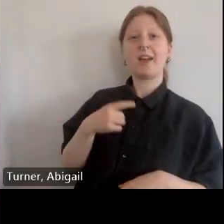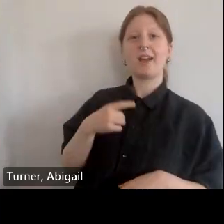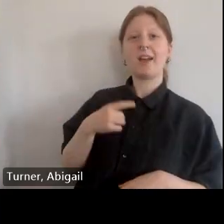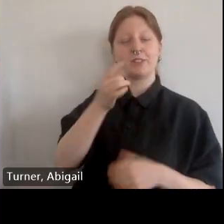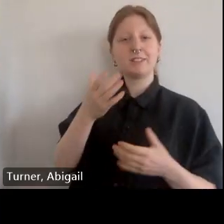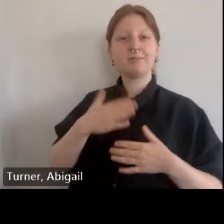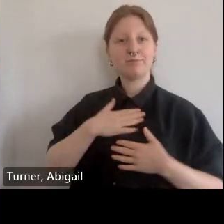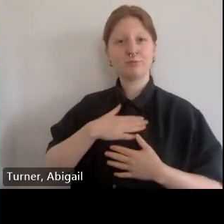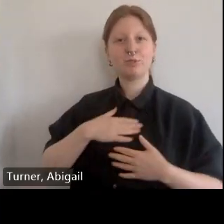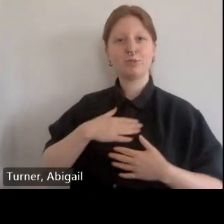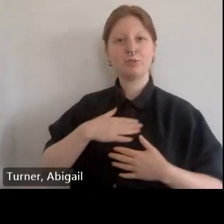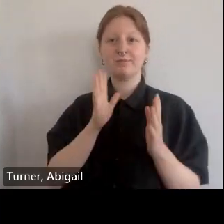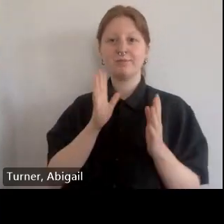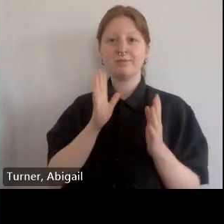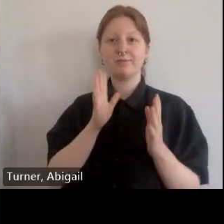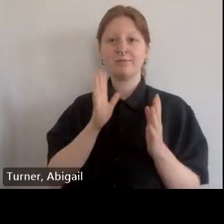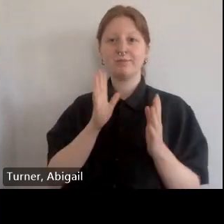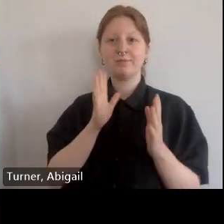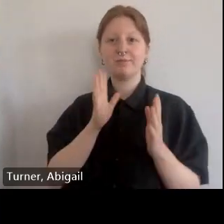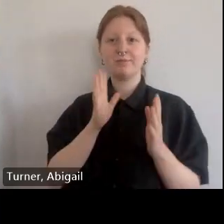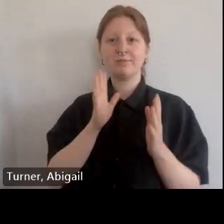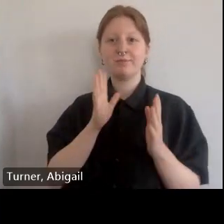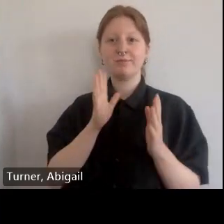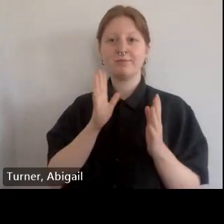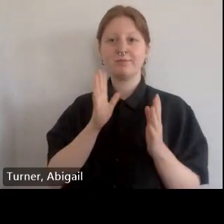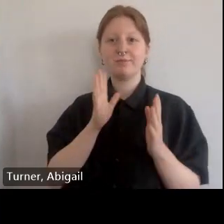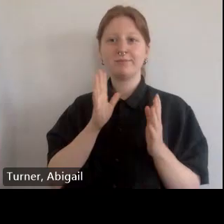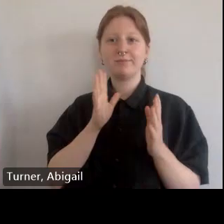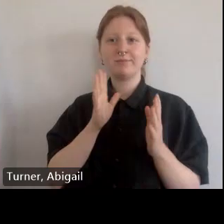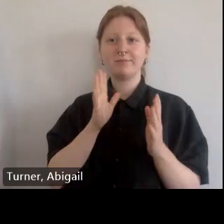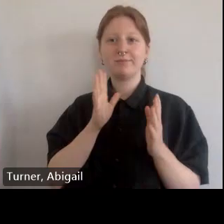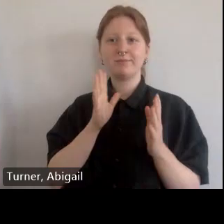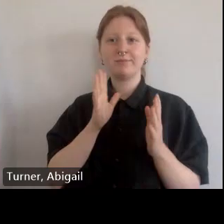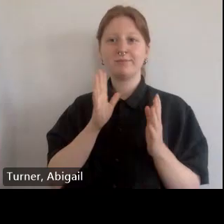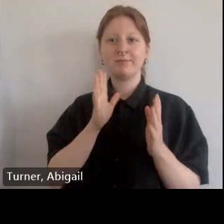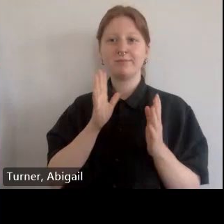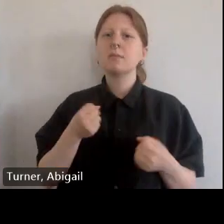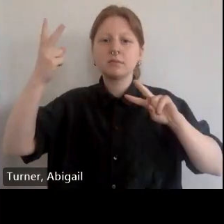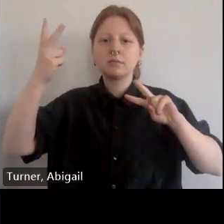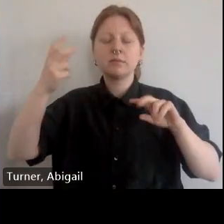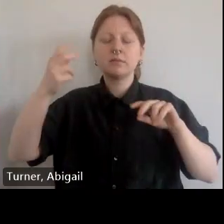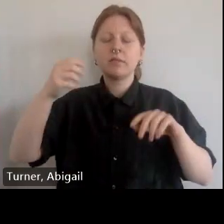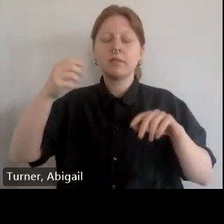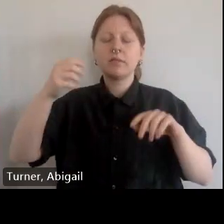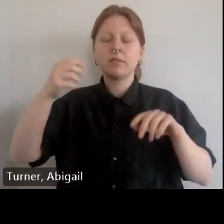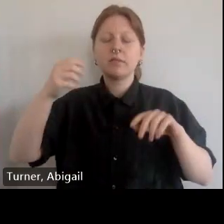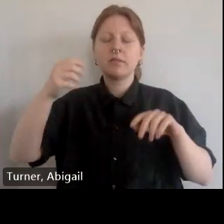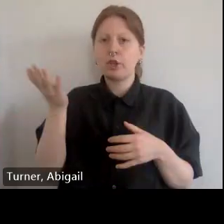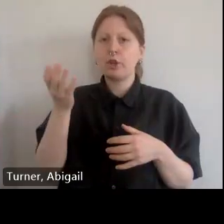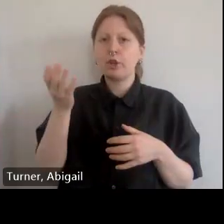of misunderstanding of the Black rural identity. You all should know that the Eastern Shore of Virginia is a rural community. So along